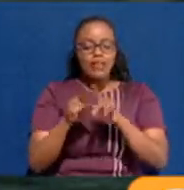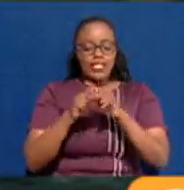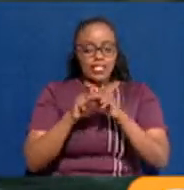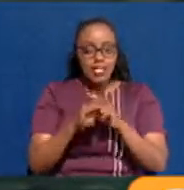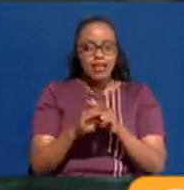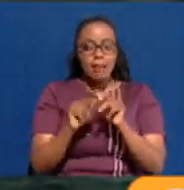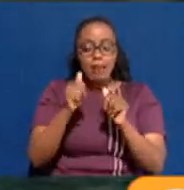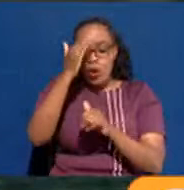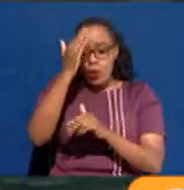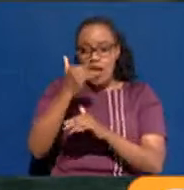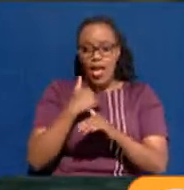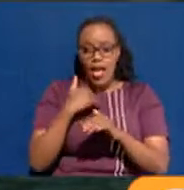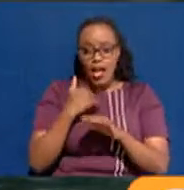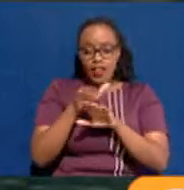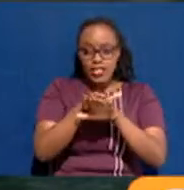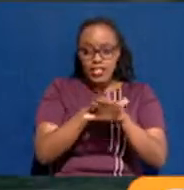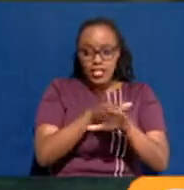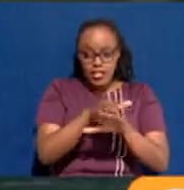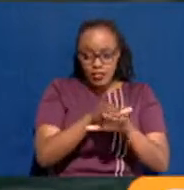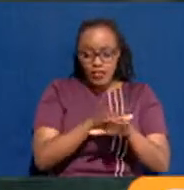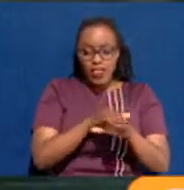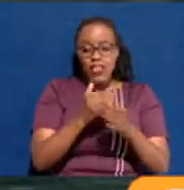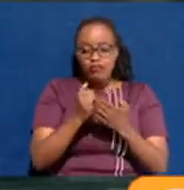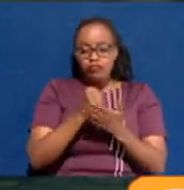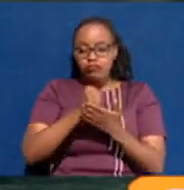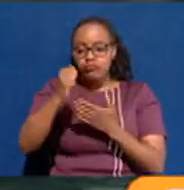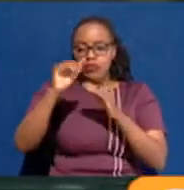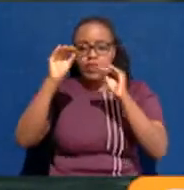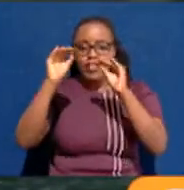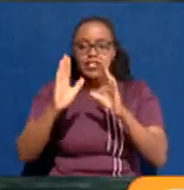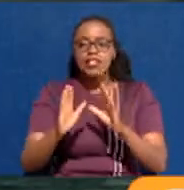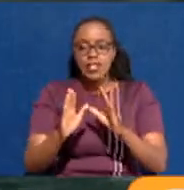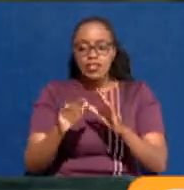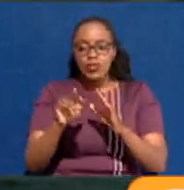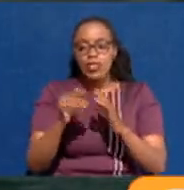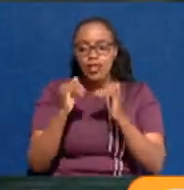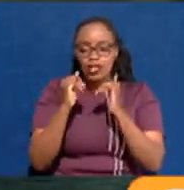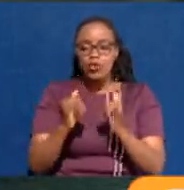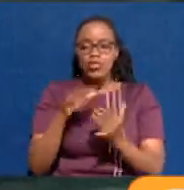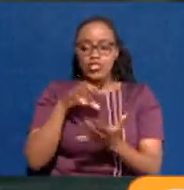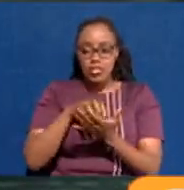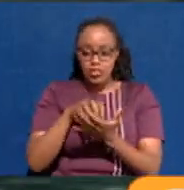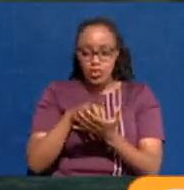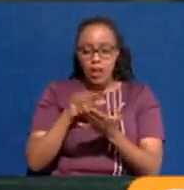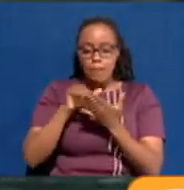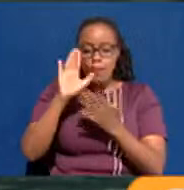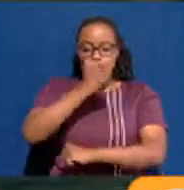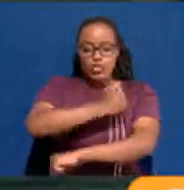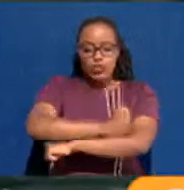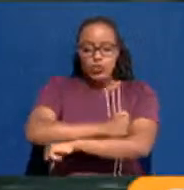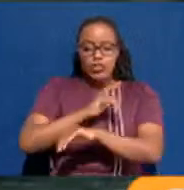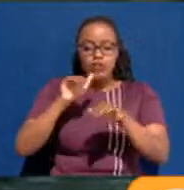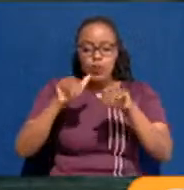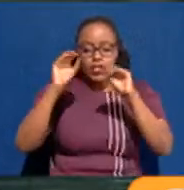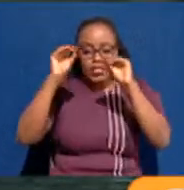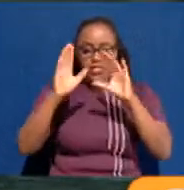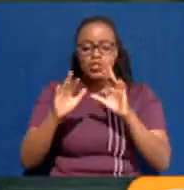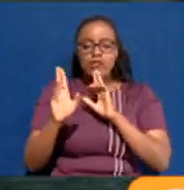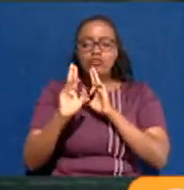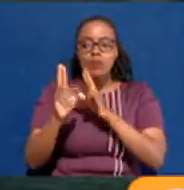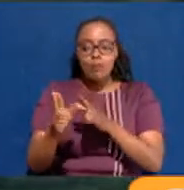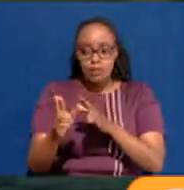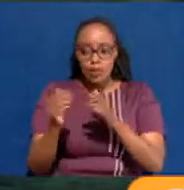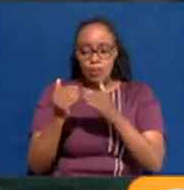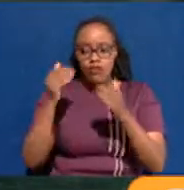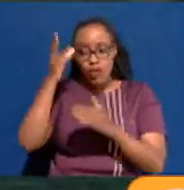off due to the delay in the deployment of teachers to their new stations. Now, most schools are waiting for teachers to report